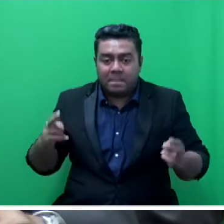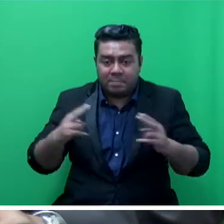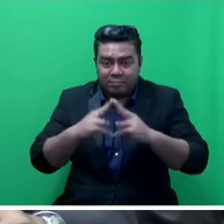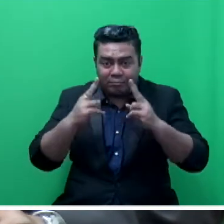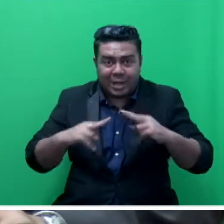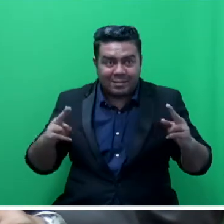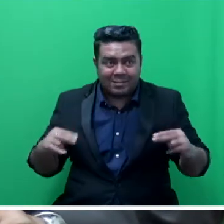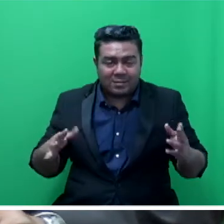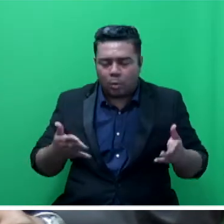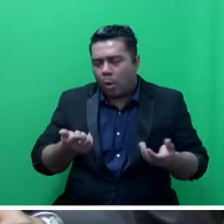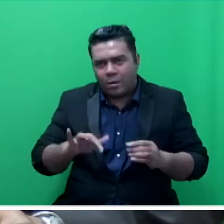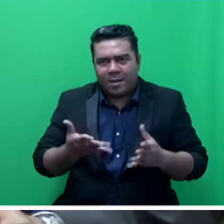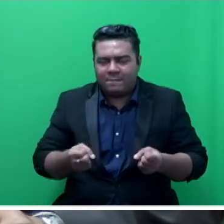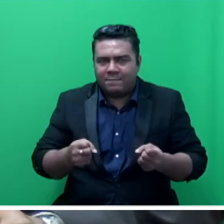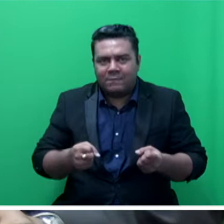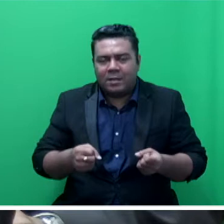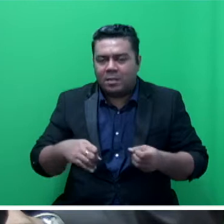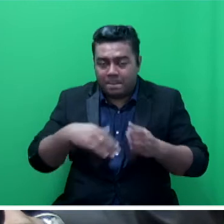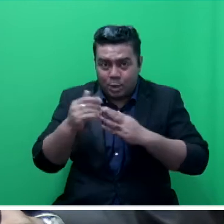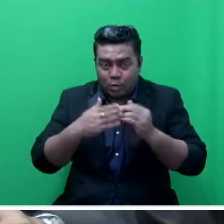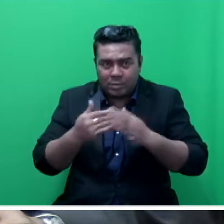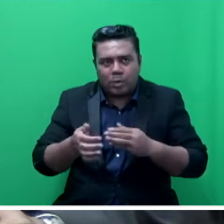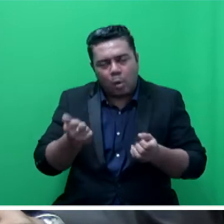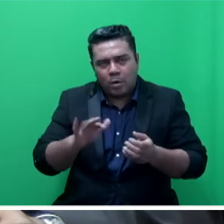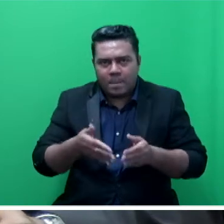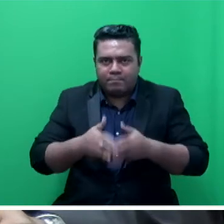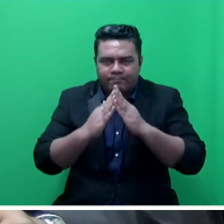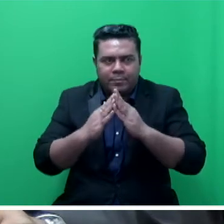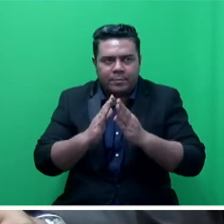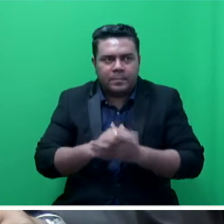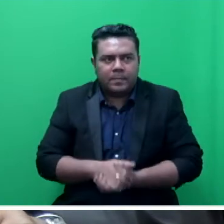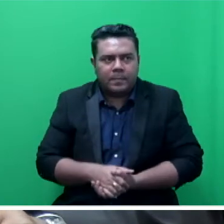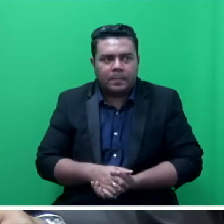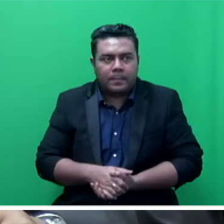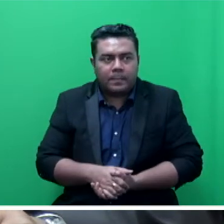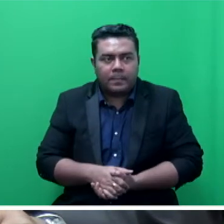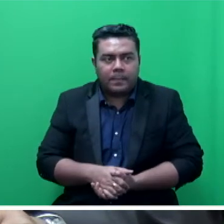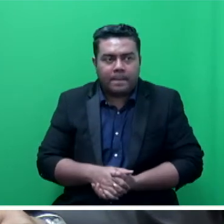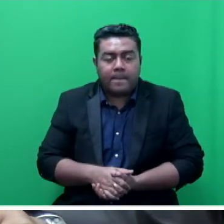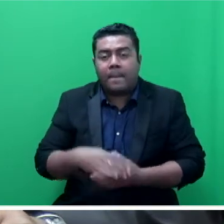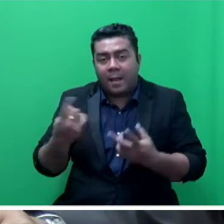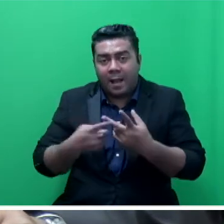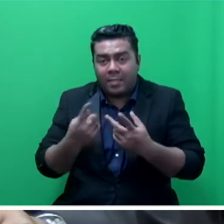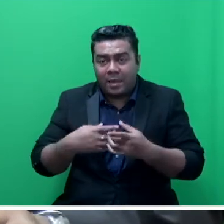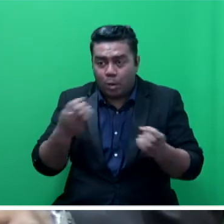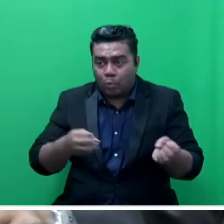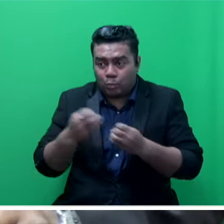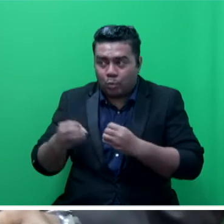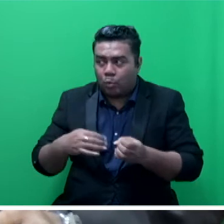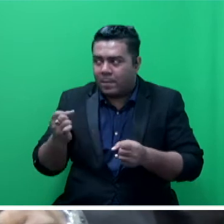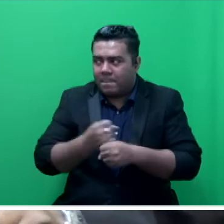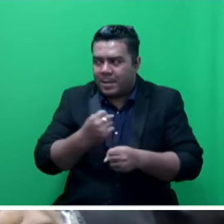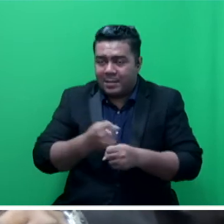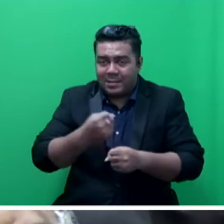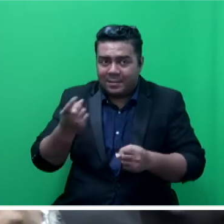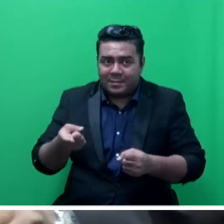were already built when she visited the place. Alternative arrangement was already made, Mr.